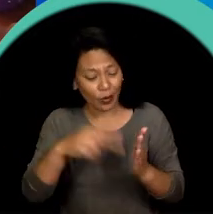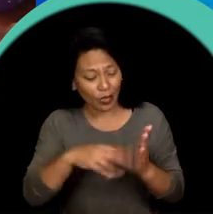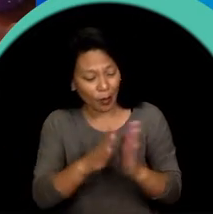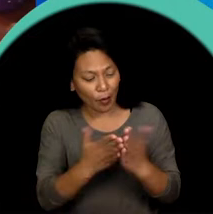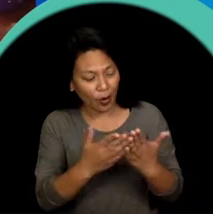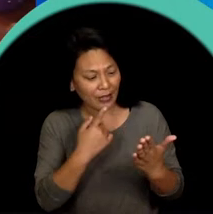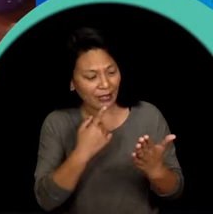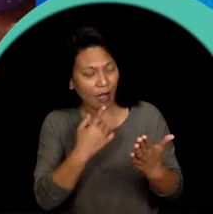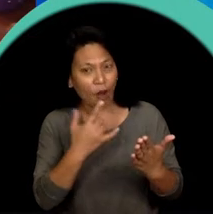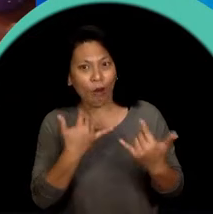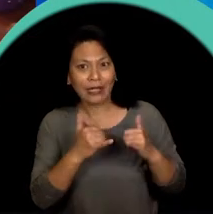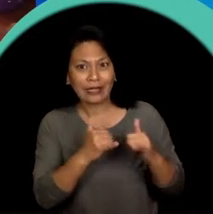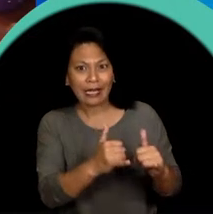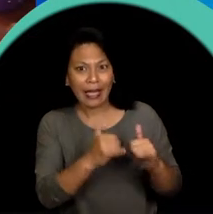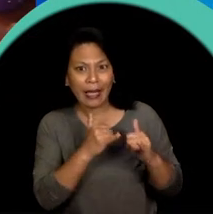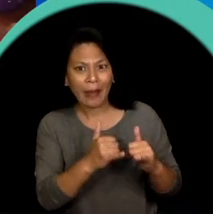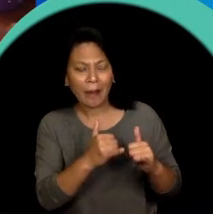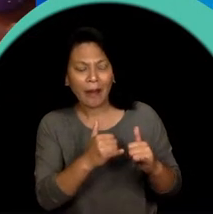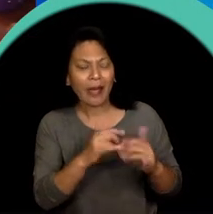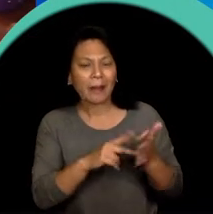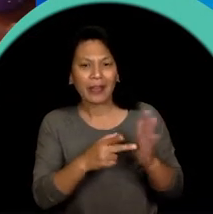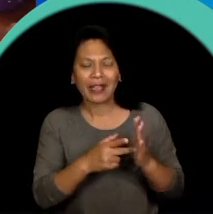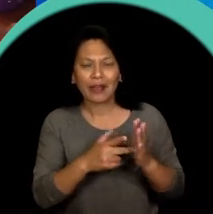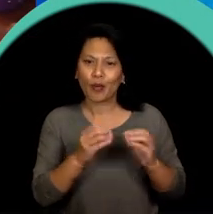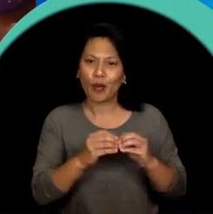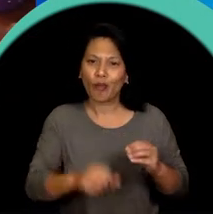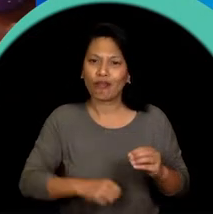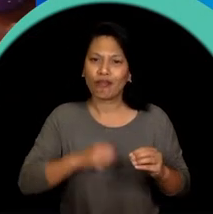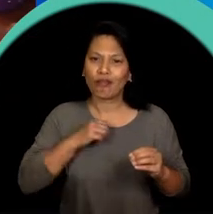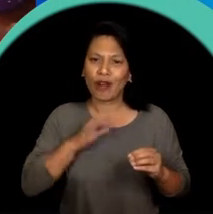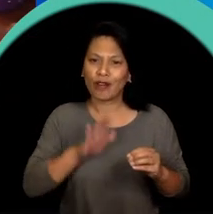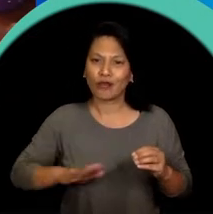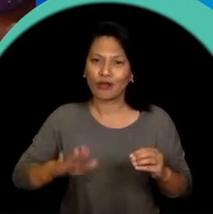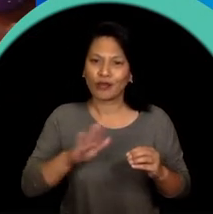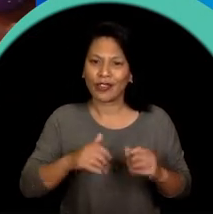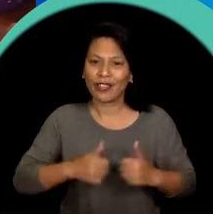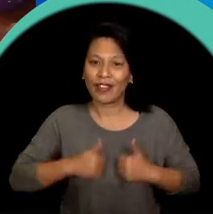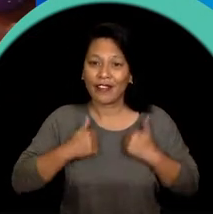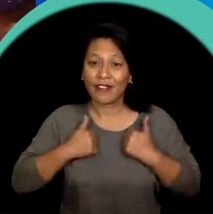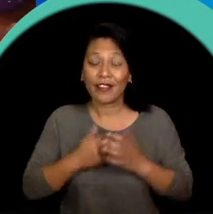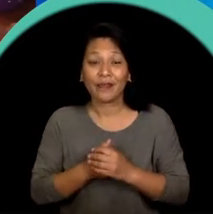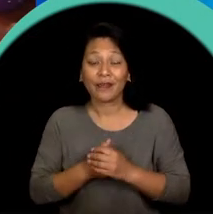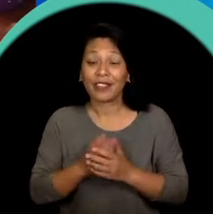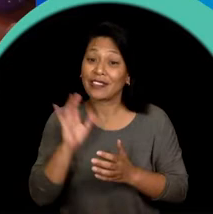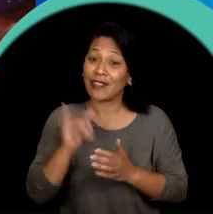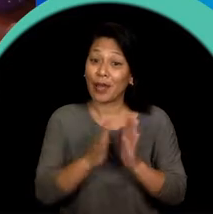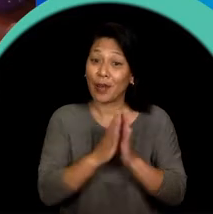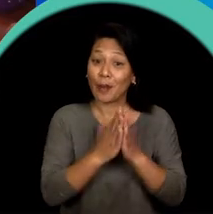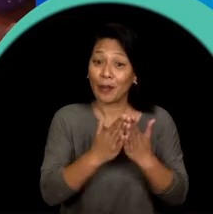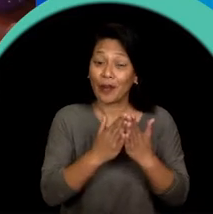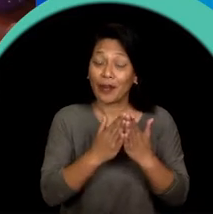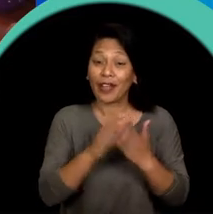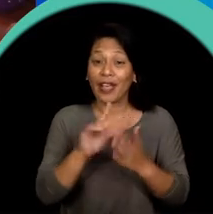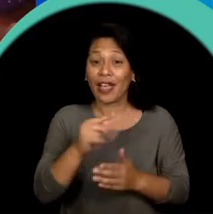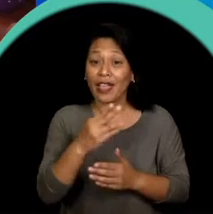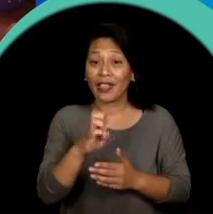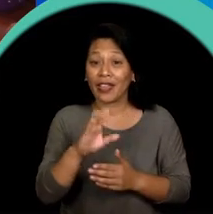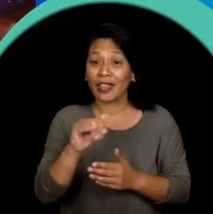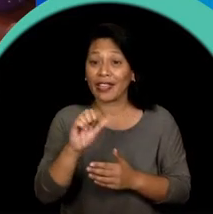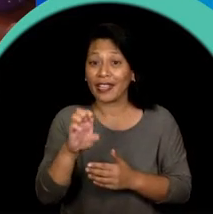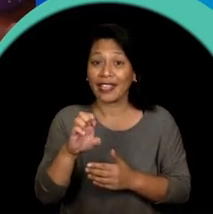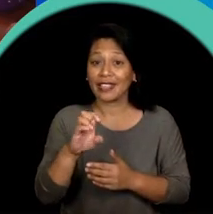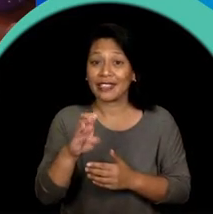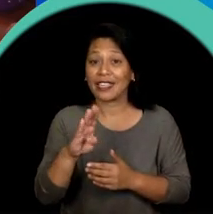see themselves reflected in the books and maybe help build a little pride for young First Nation